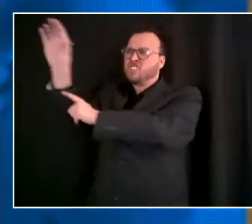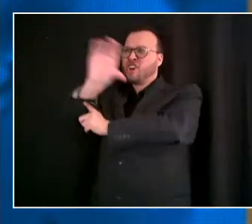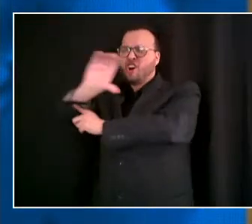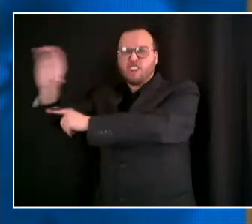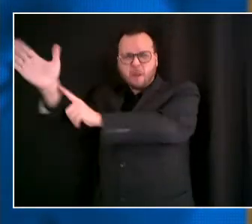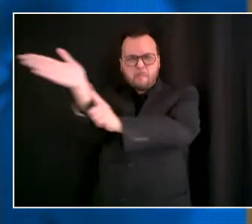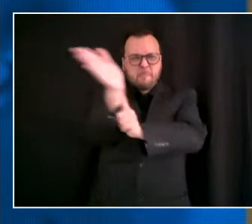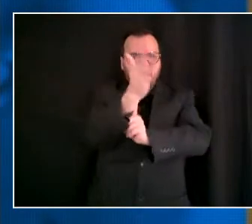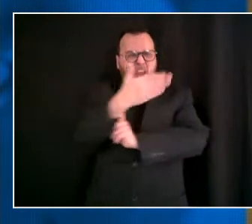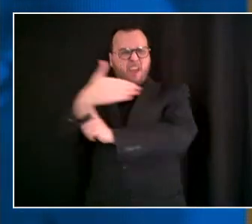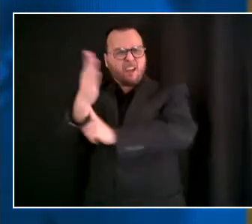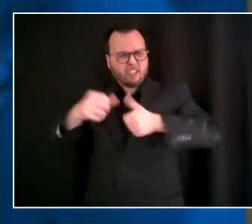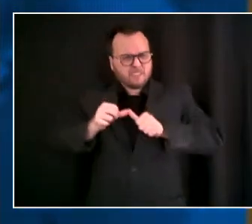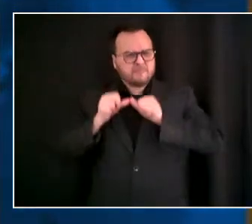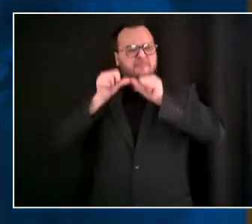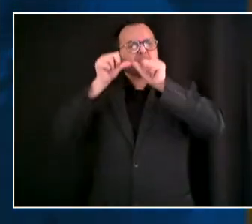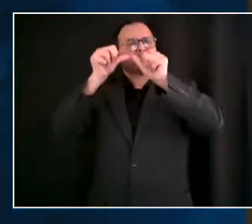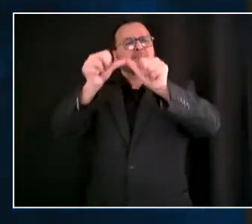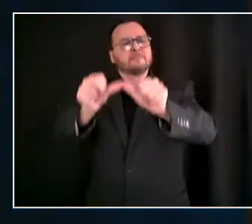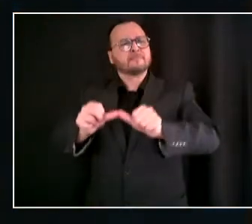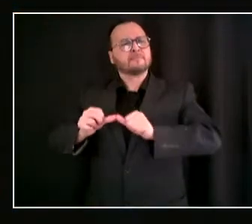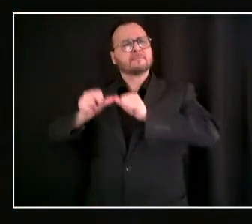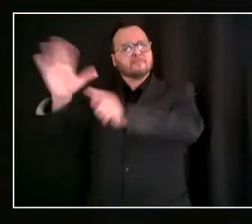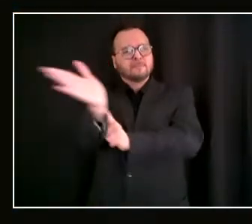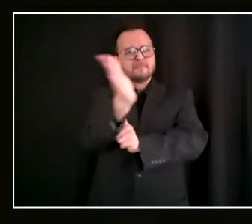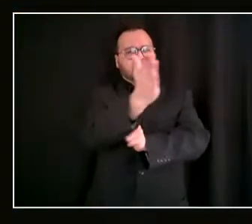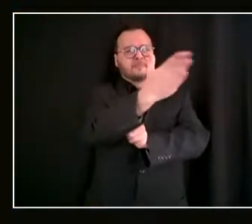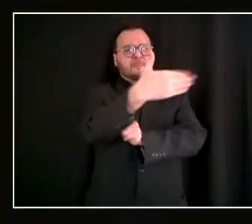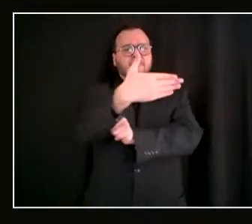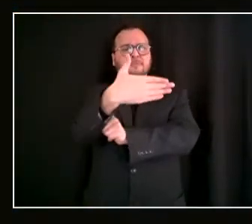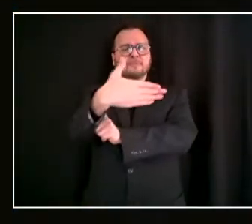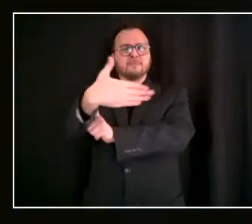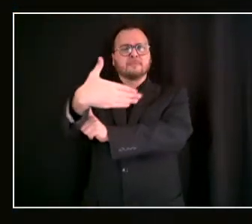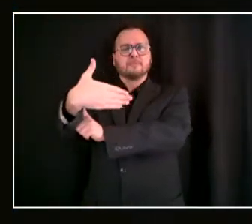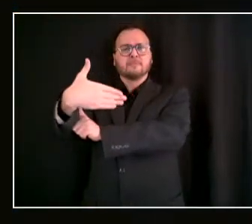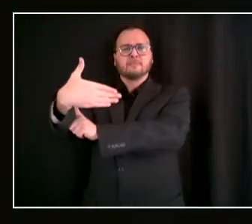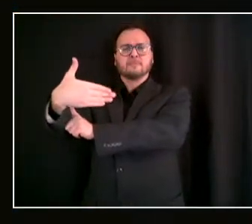star-spangled banner yet